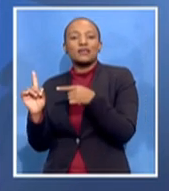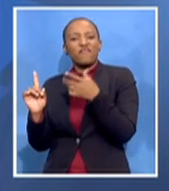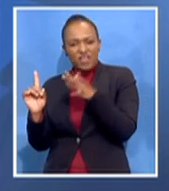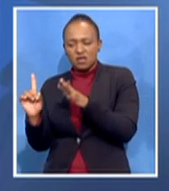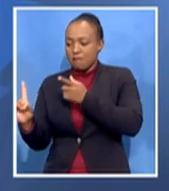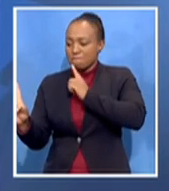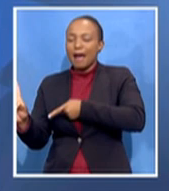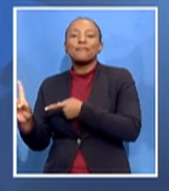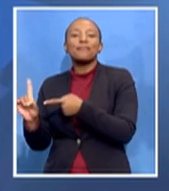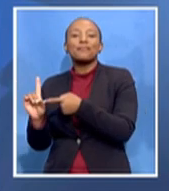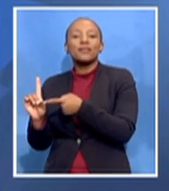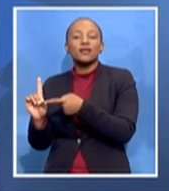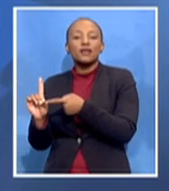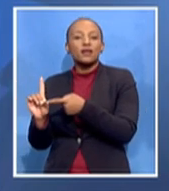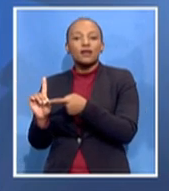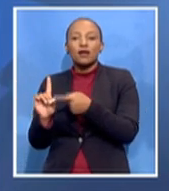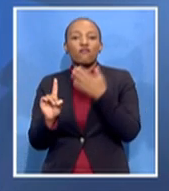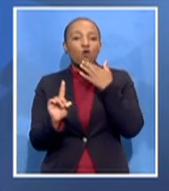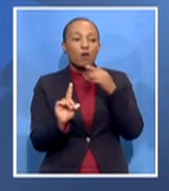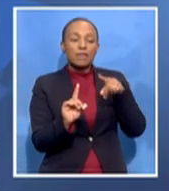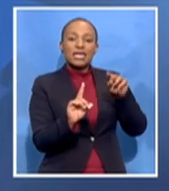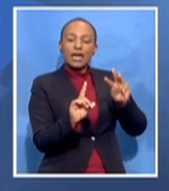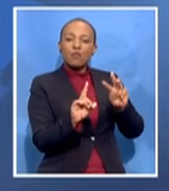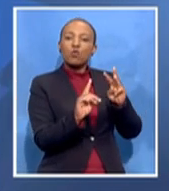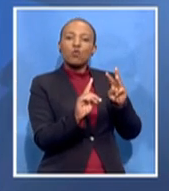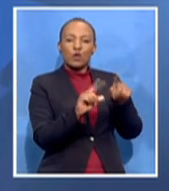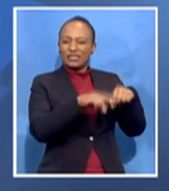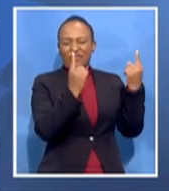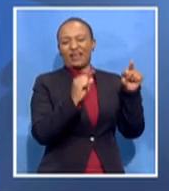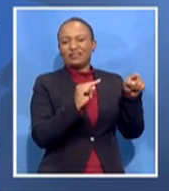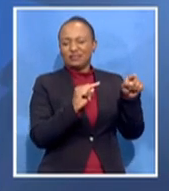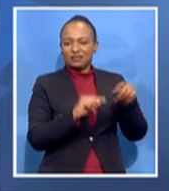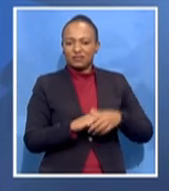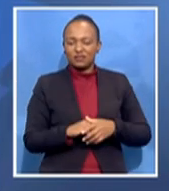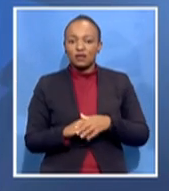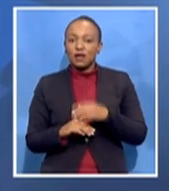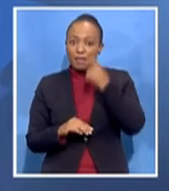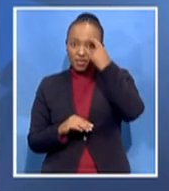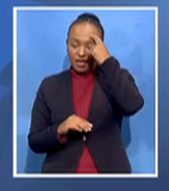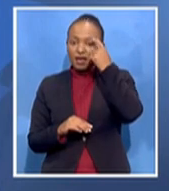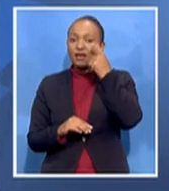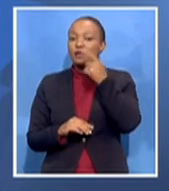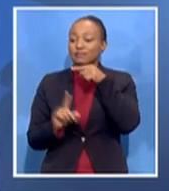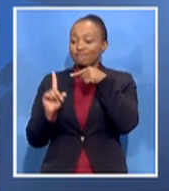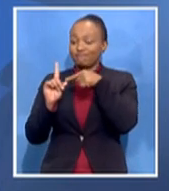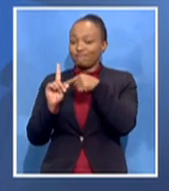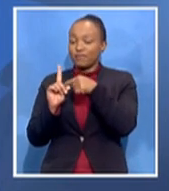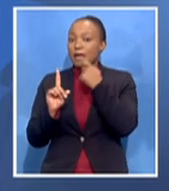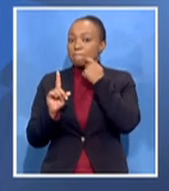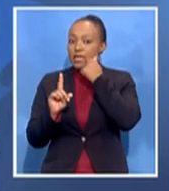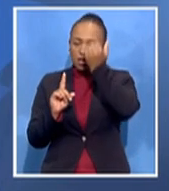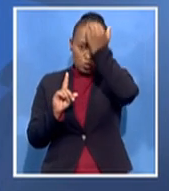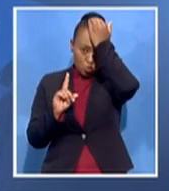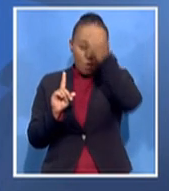P.W. Botha's case. I think that Mr. Zuma needs to consider very carefully whether he prefers to sit in a